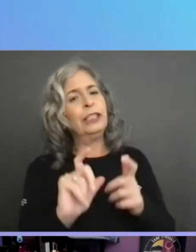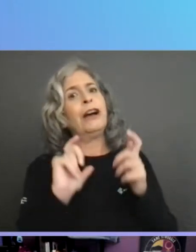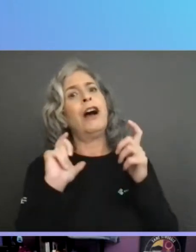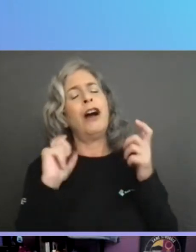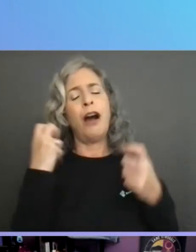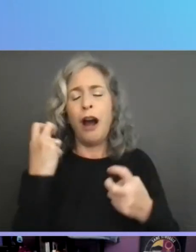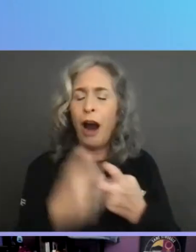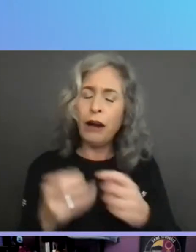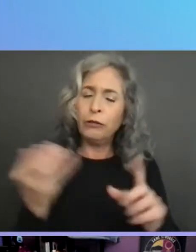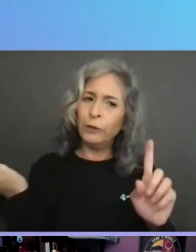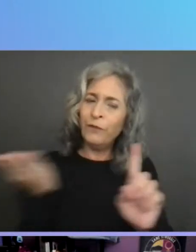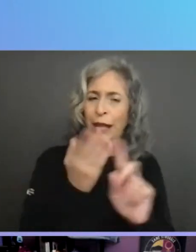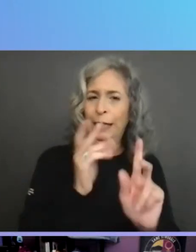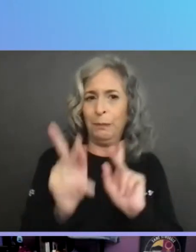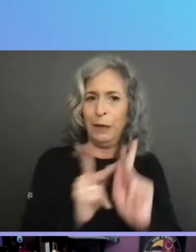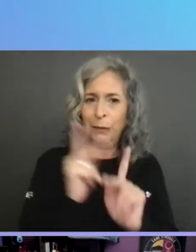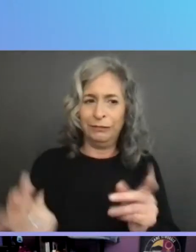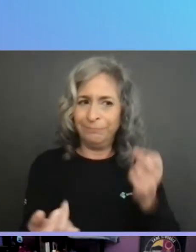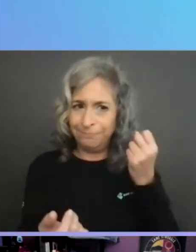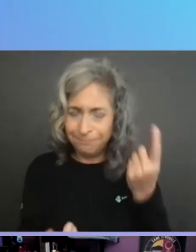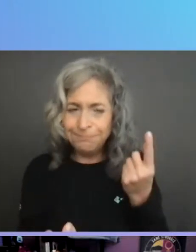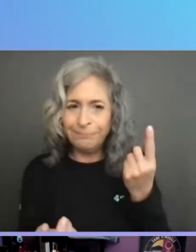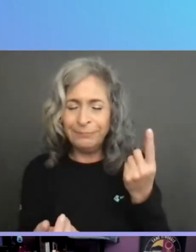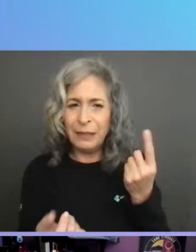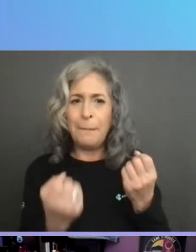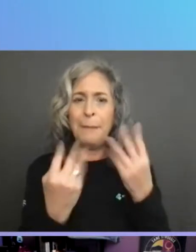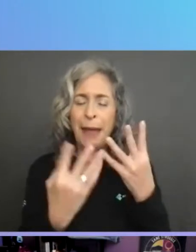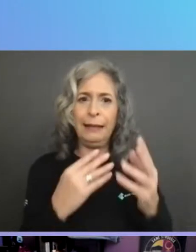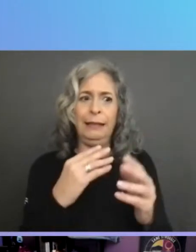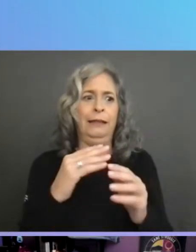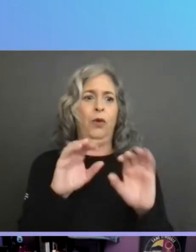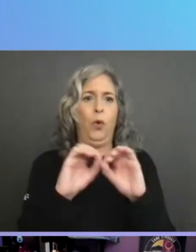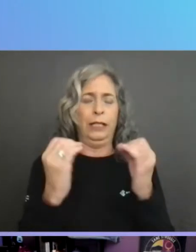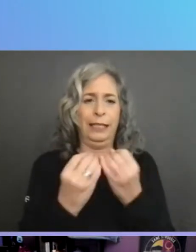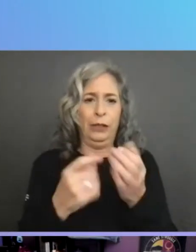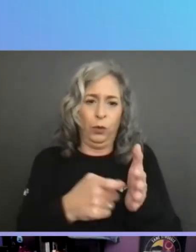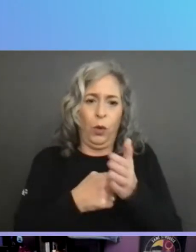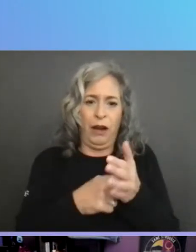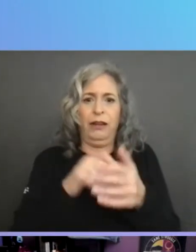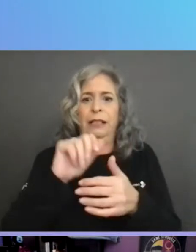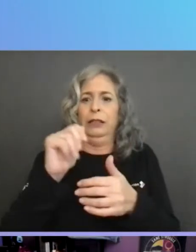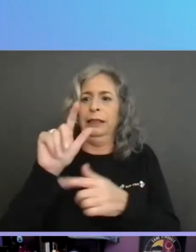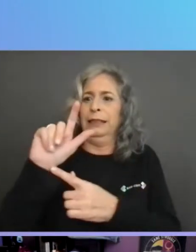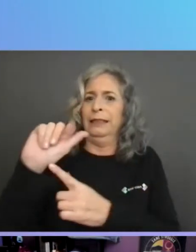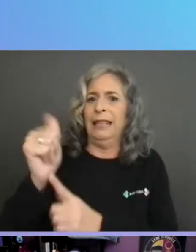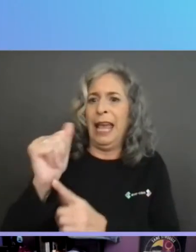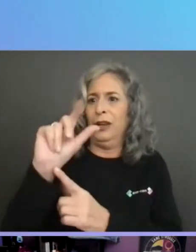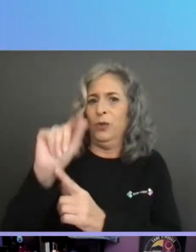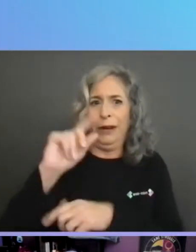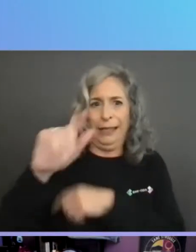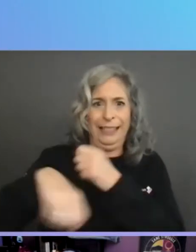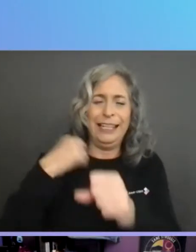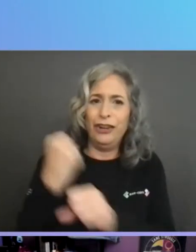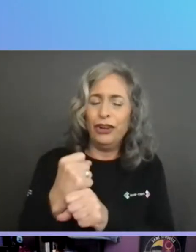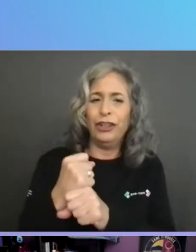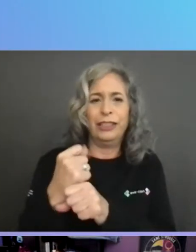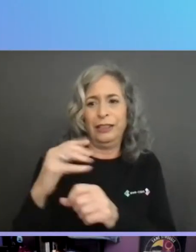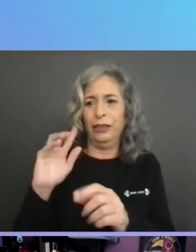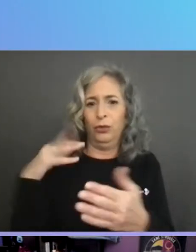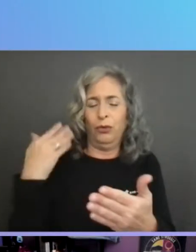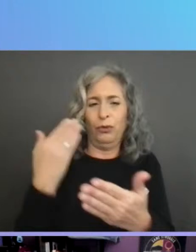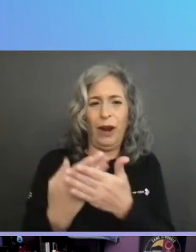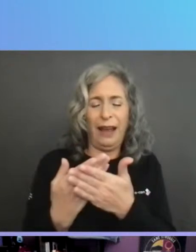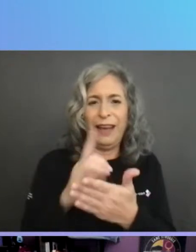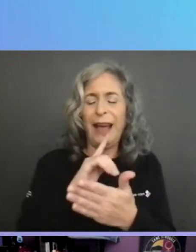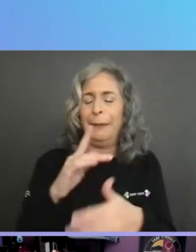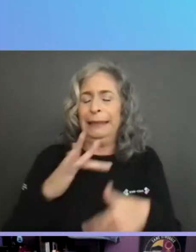lot of organizations and professions take decades to get there. So I'm really pleased to support the work of accessibility professionals